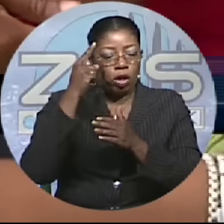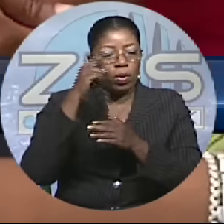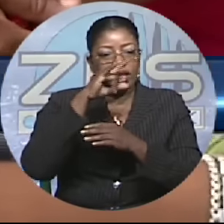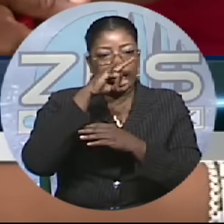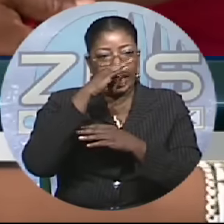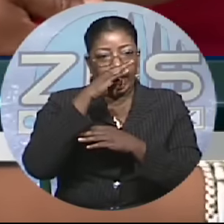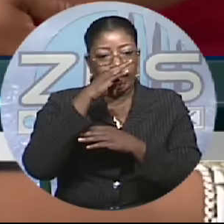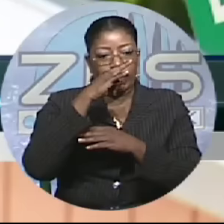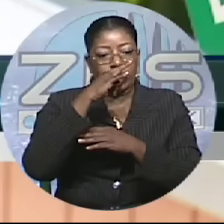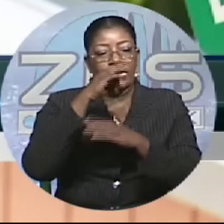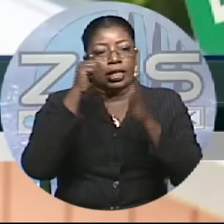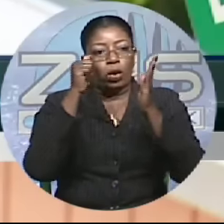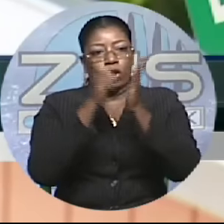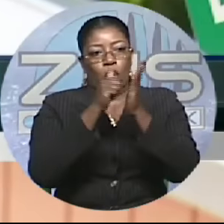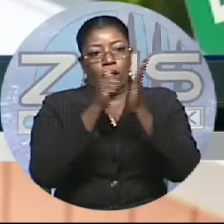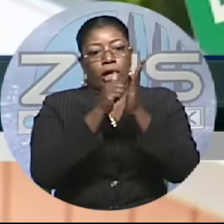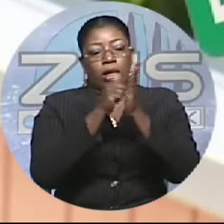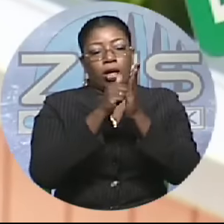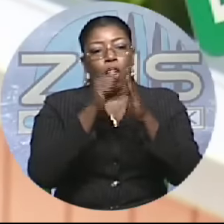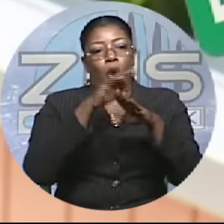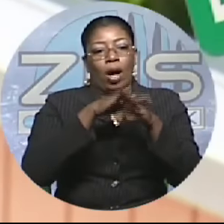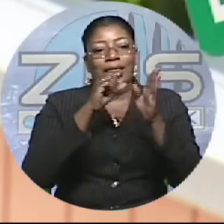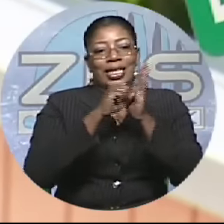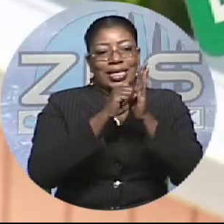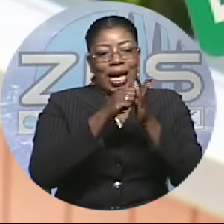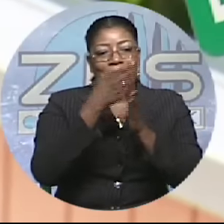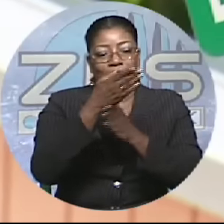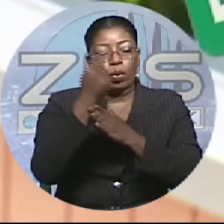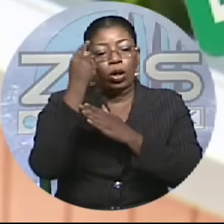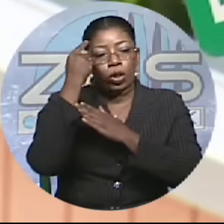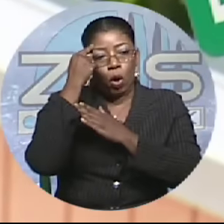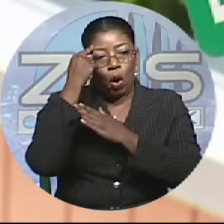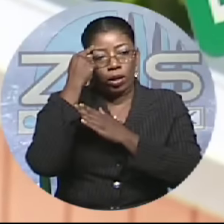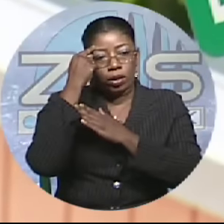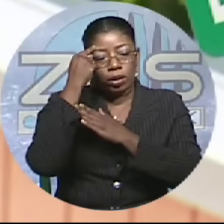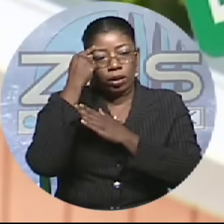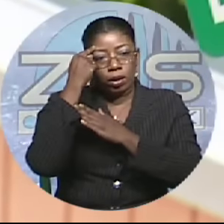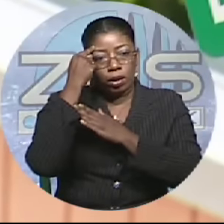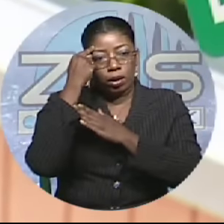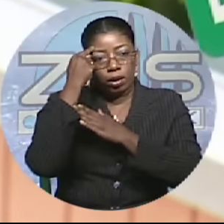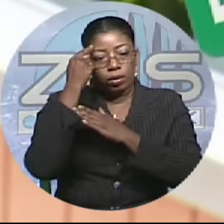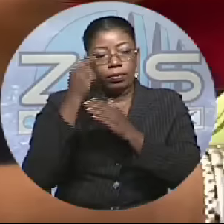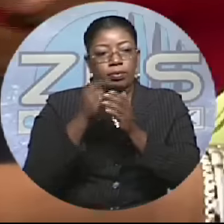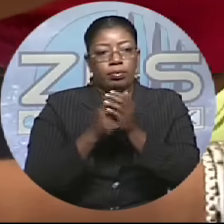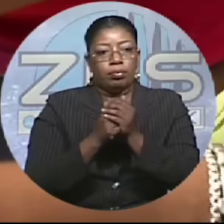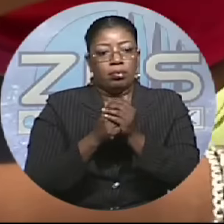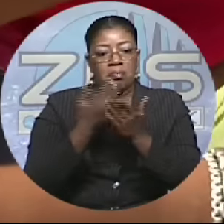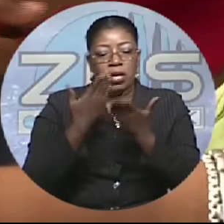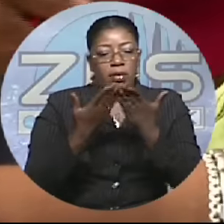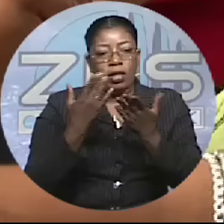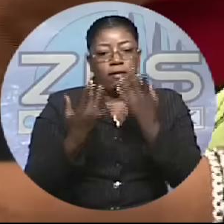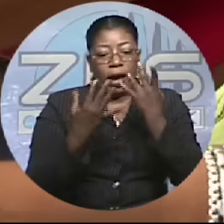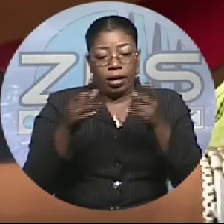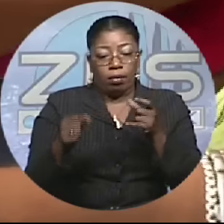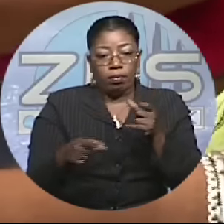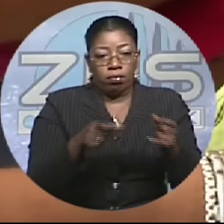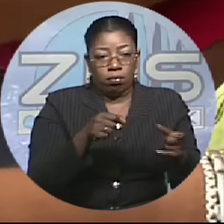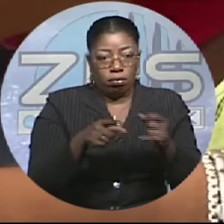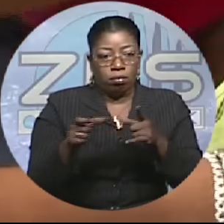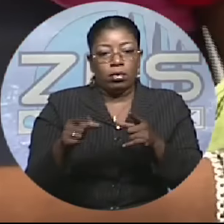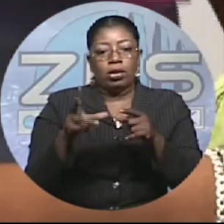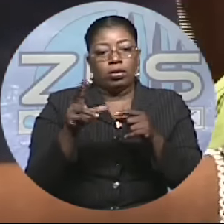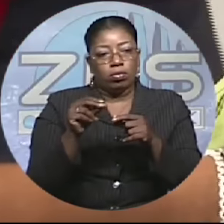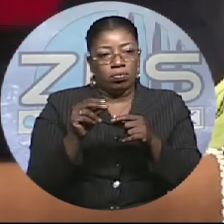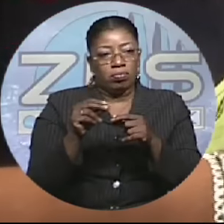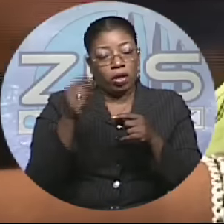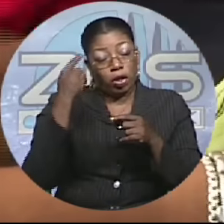they knock on the stop sign right there. You know, we thought it was that one. We said pow, pow, pow. We thought it was a crocus or something. But, you know, something like that, you